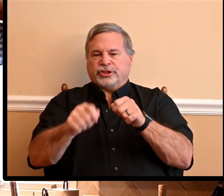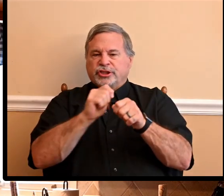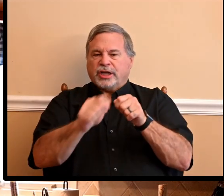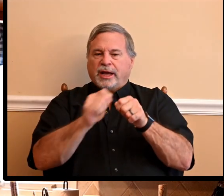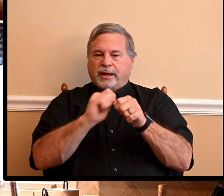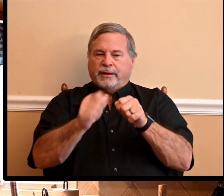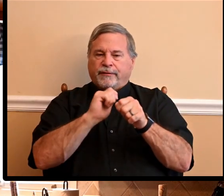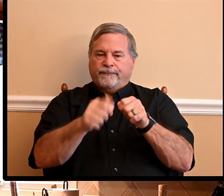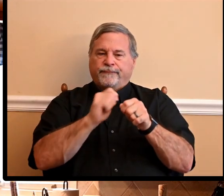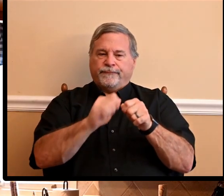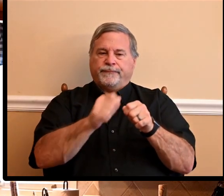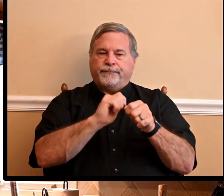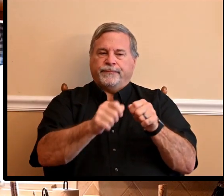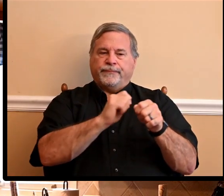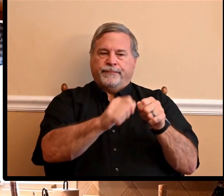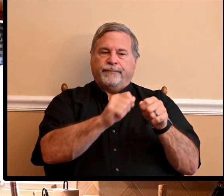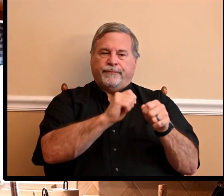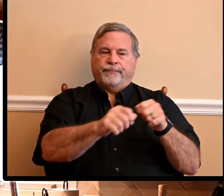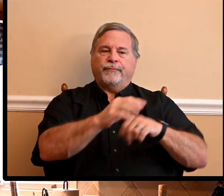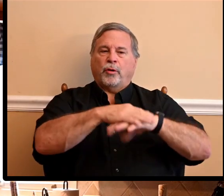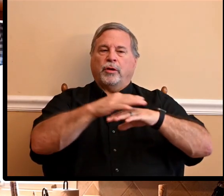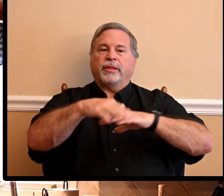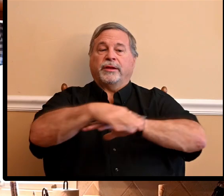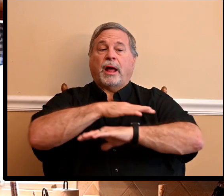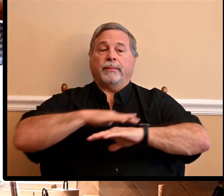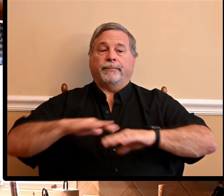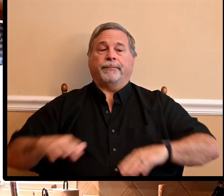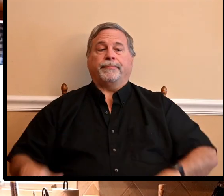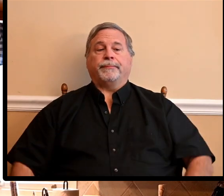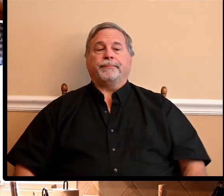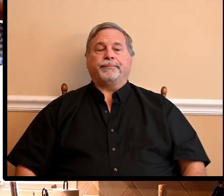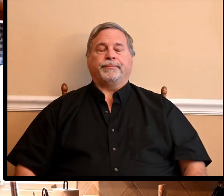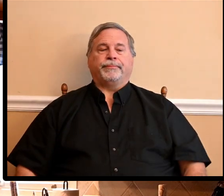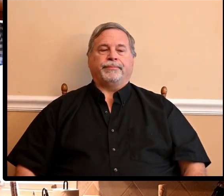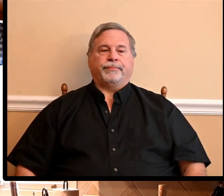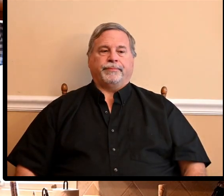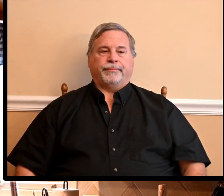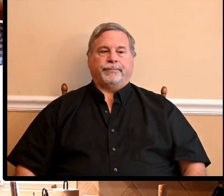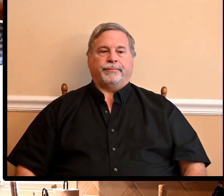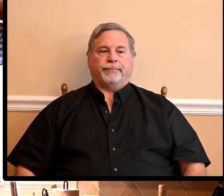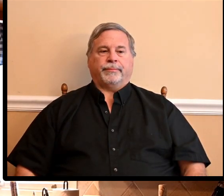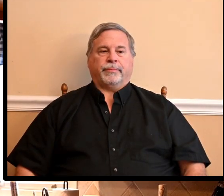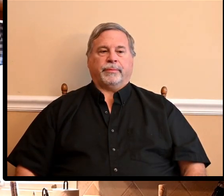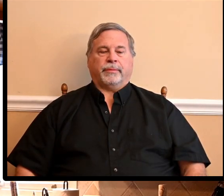And we're going to shave a little bit of this onto the top.